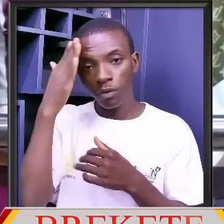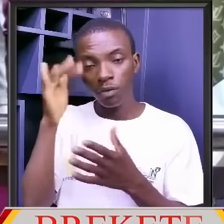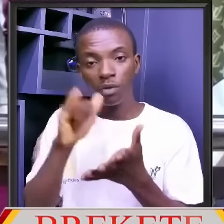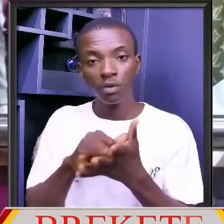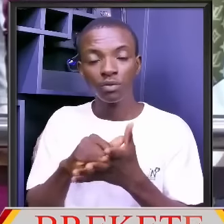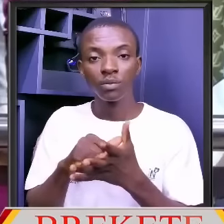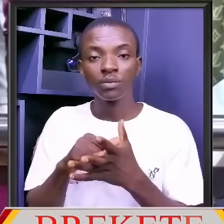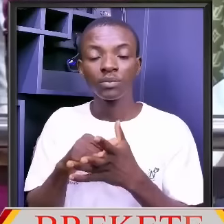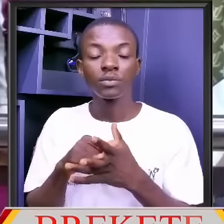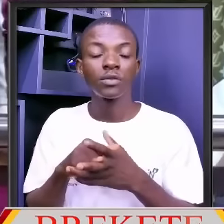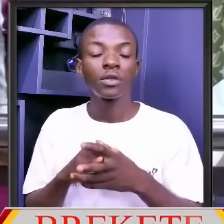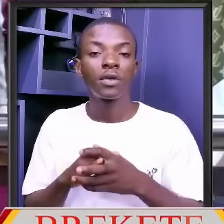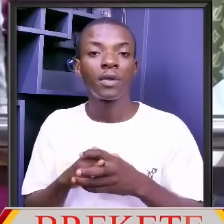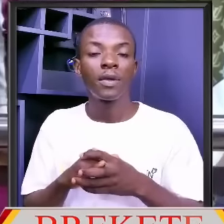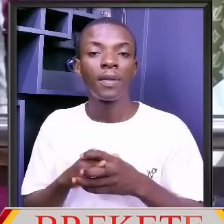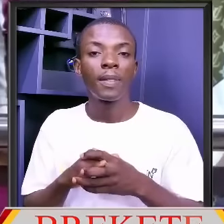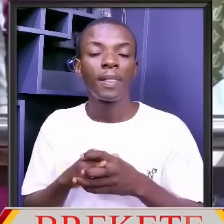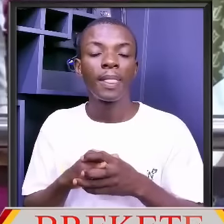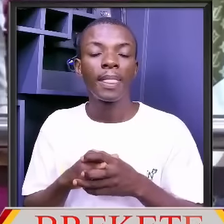say